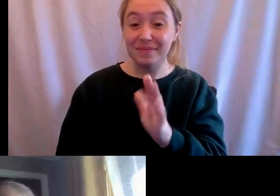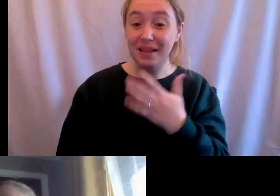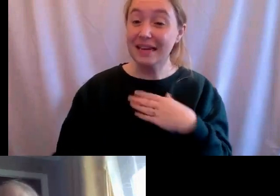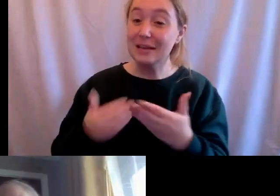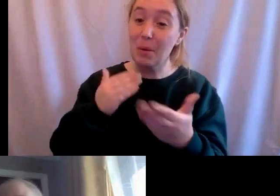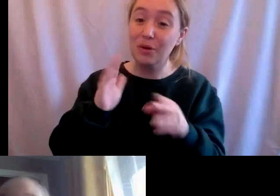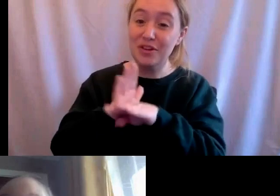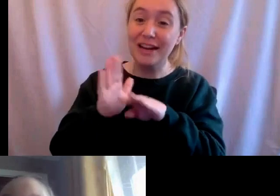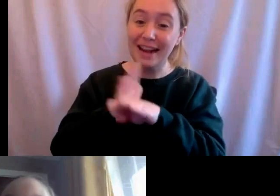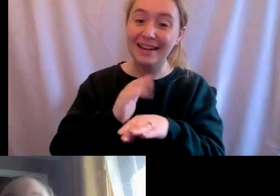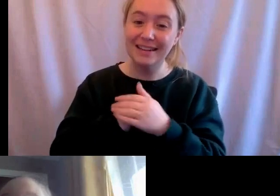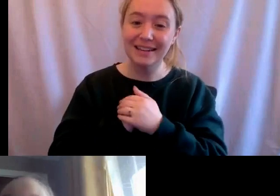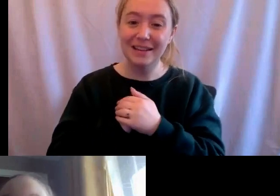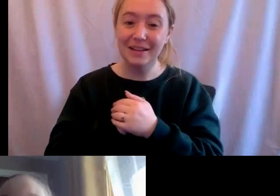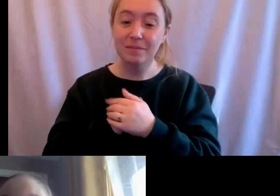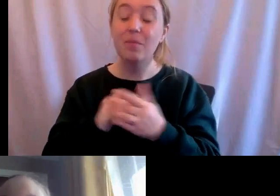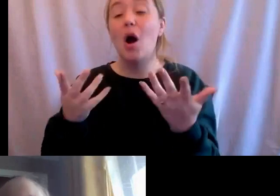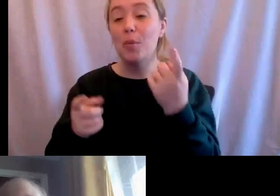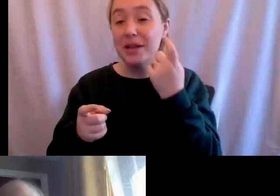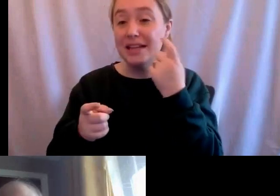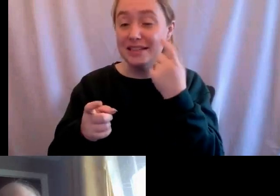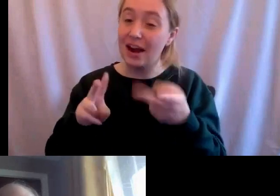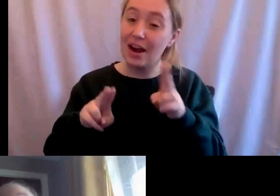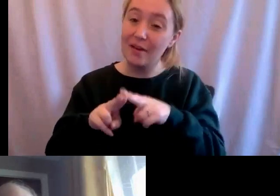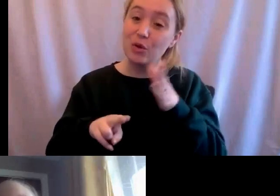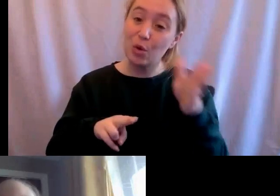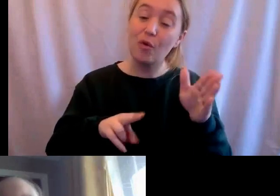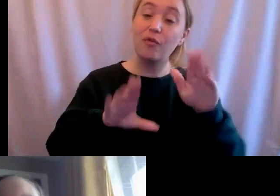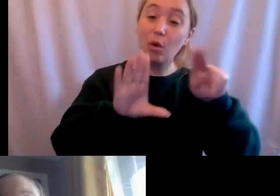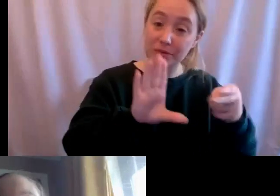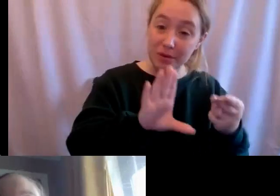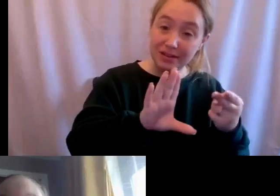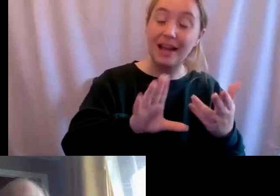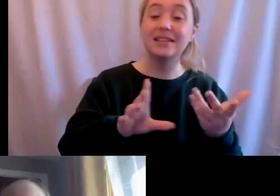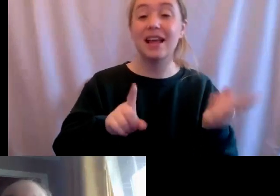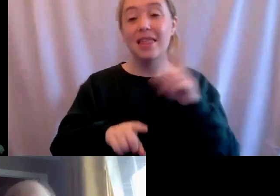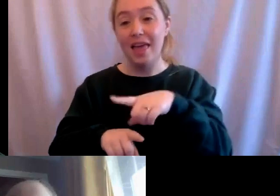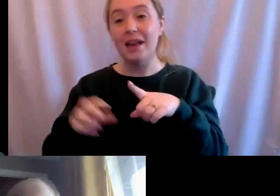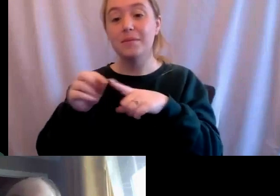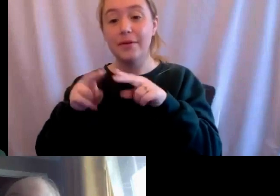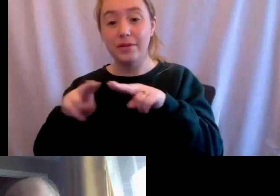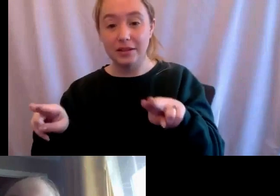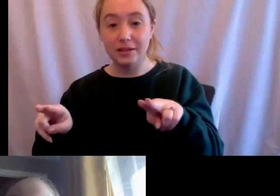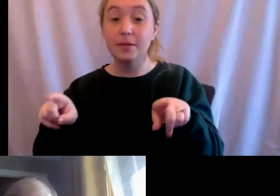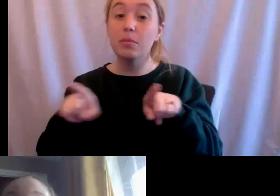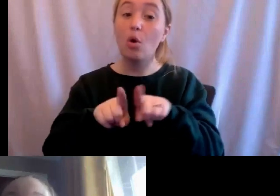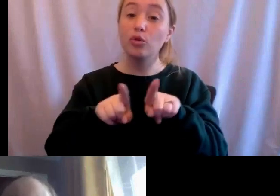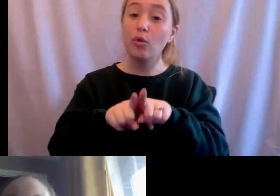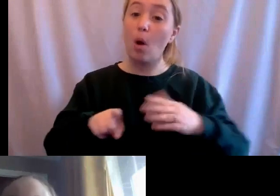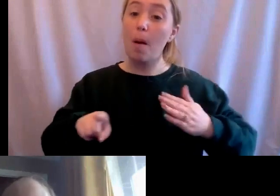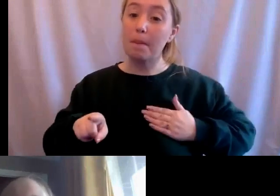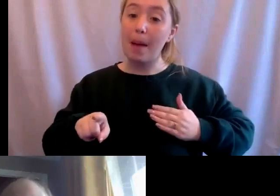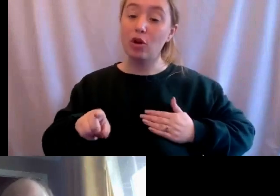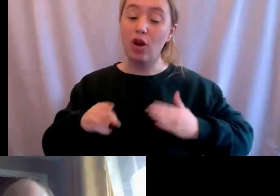easier. We encourage you, although it's not really related to this, to have your mammogram. And when you reach 50 and you get